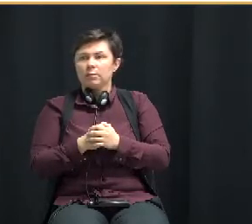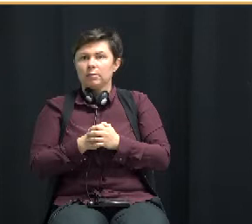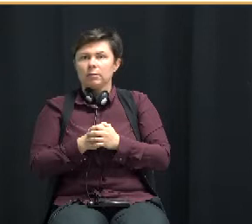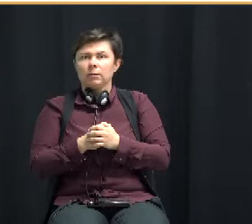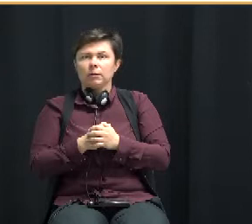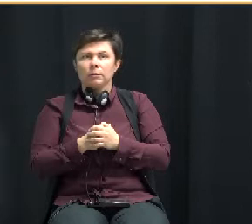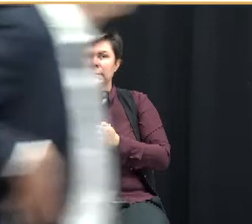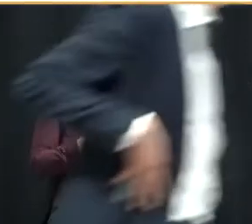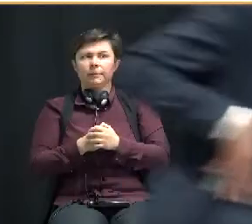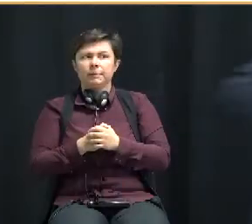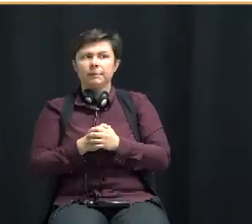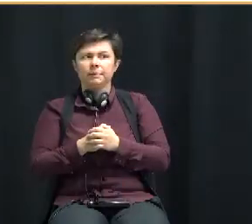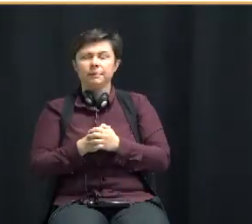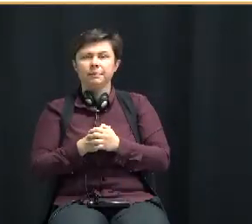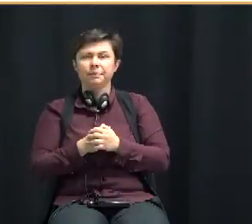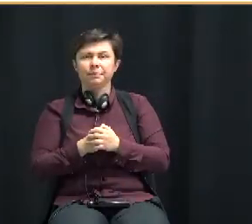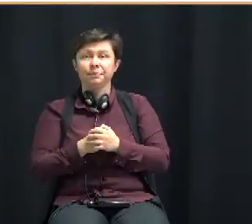problem.